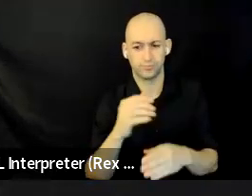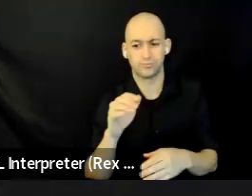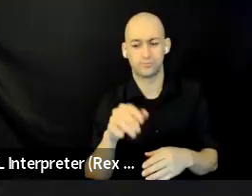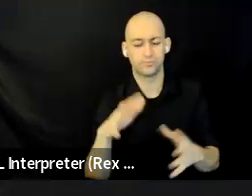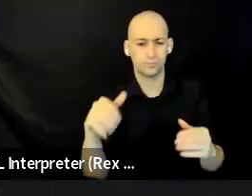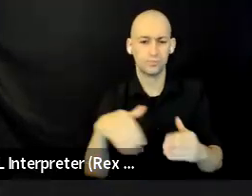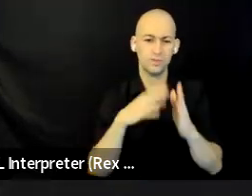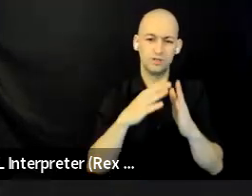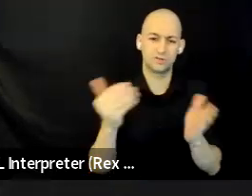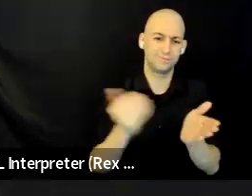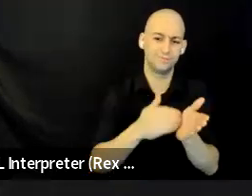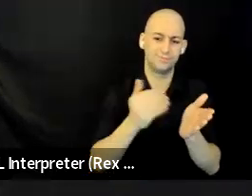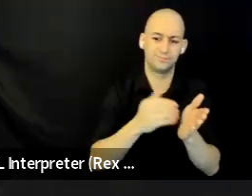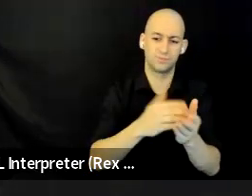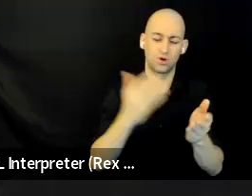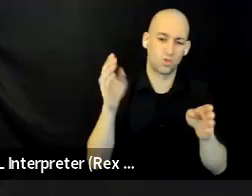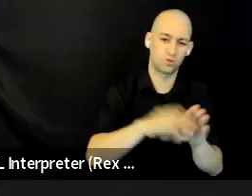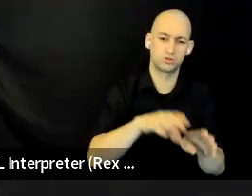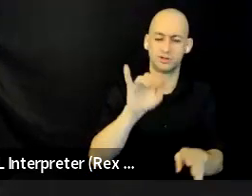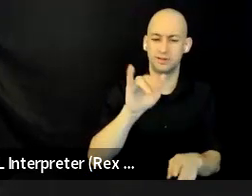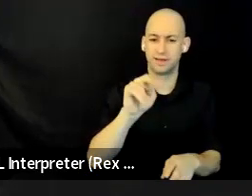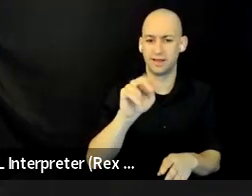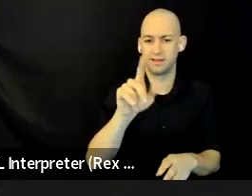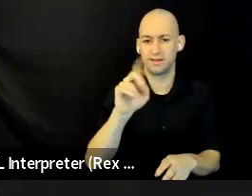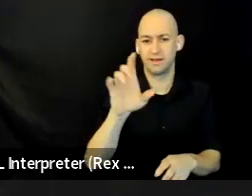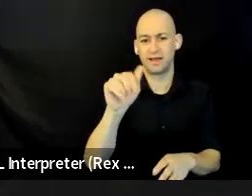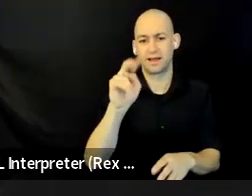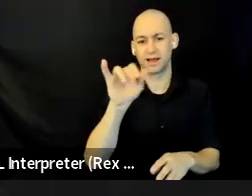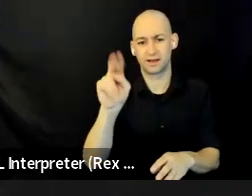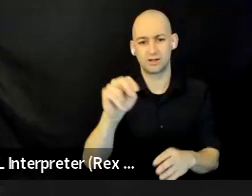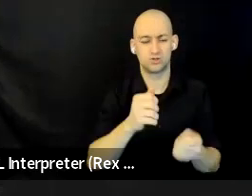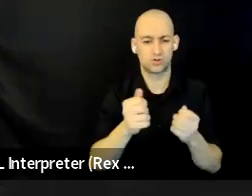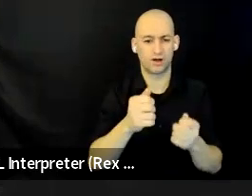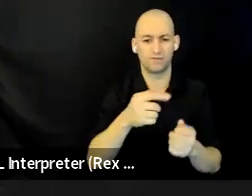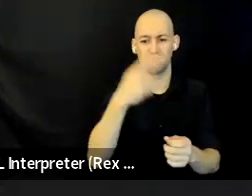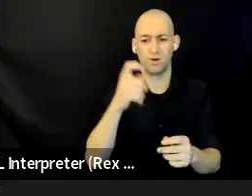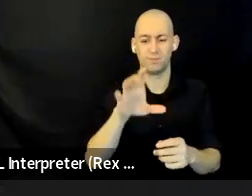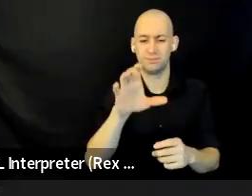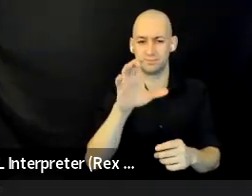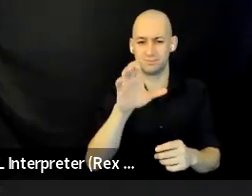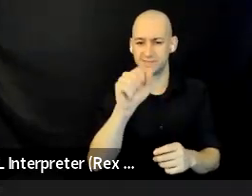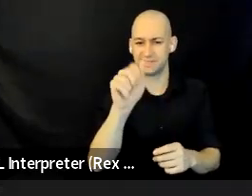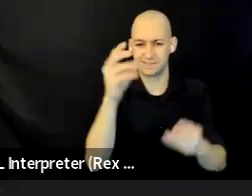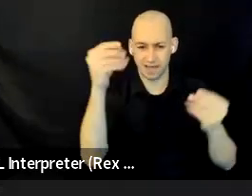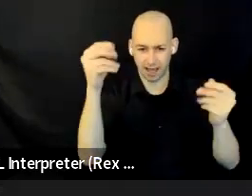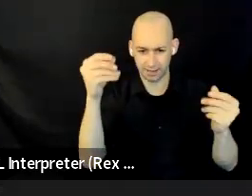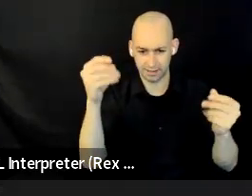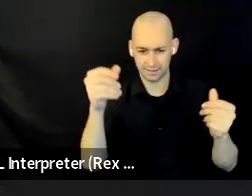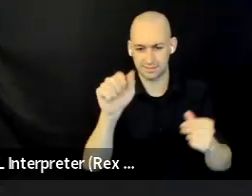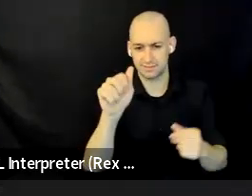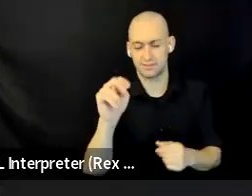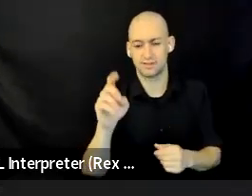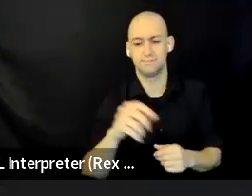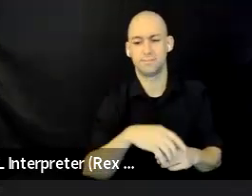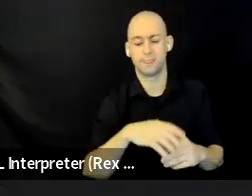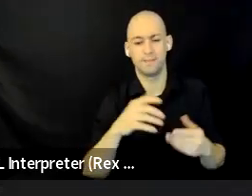and prolonged closures of Indian Canyon Drive due to flooding and blow sand. Next slide, please. The project will protect access to